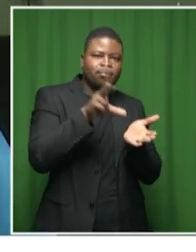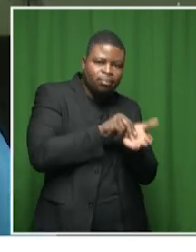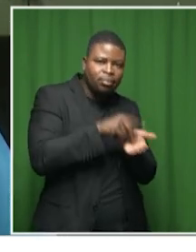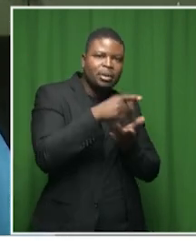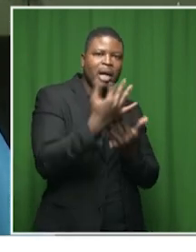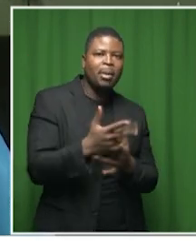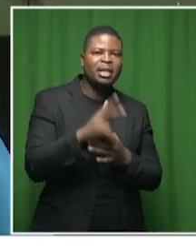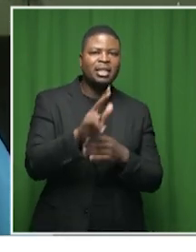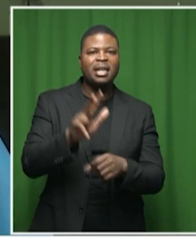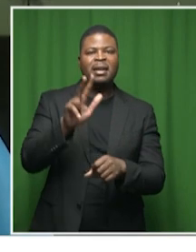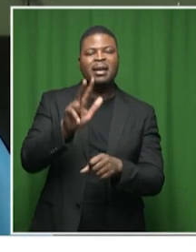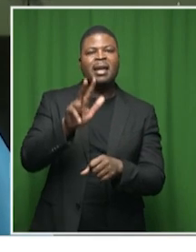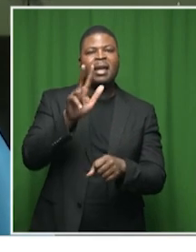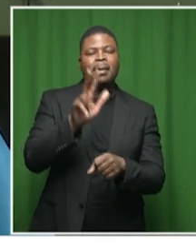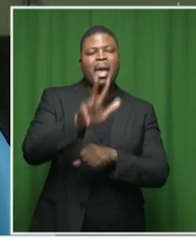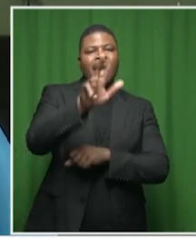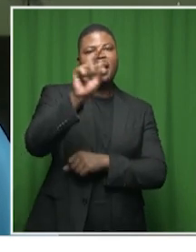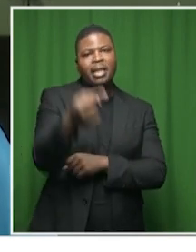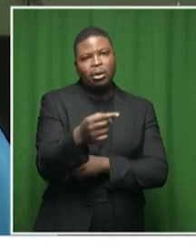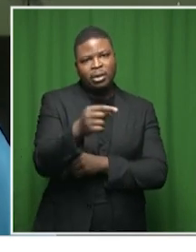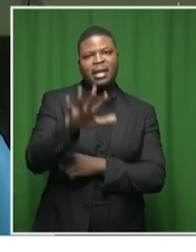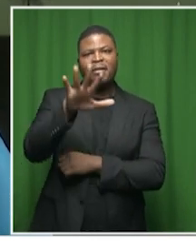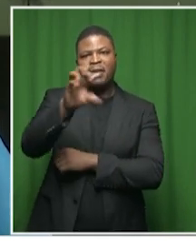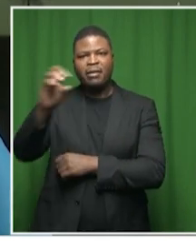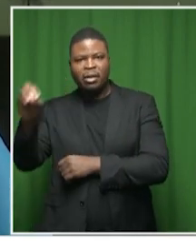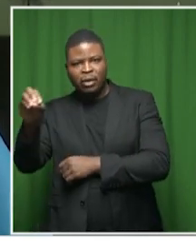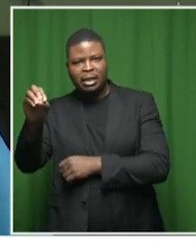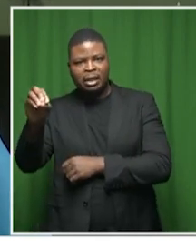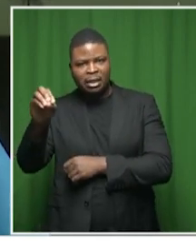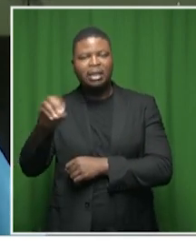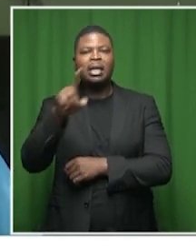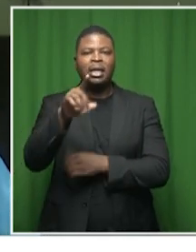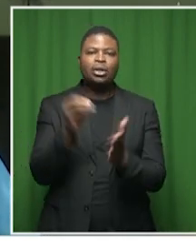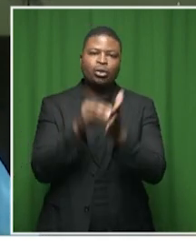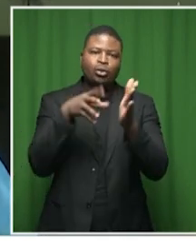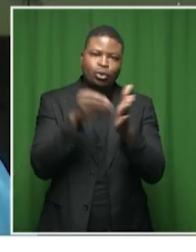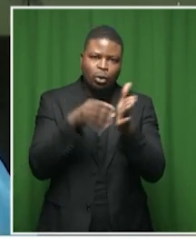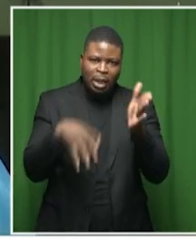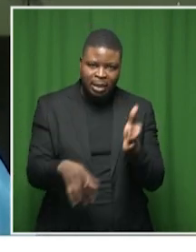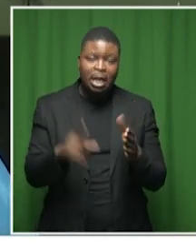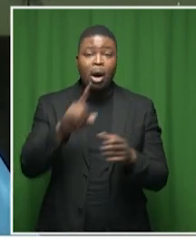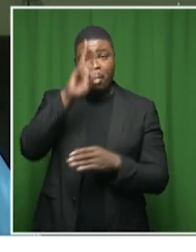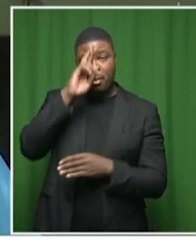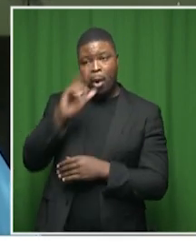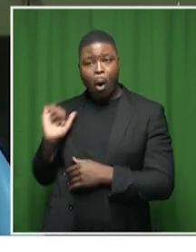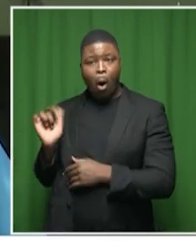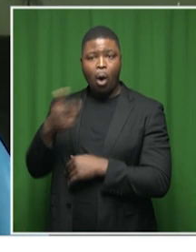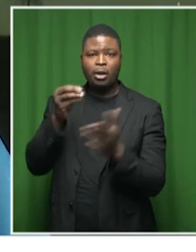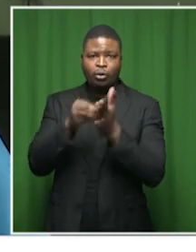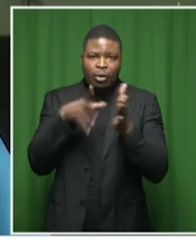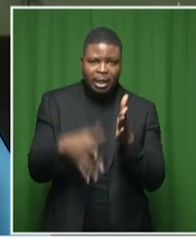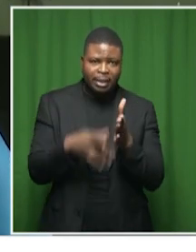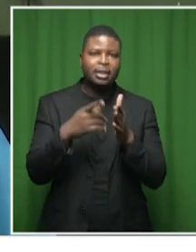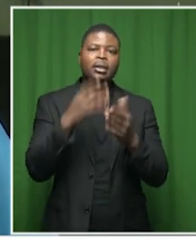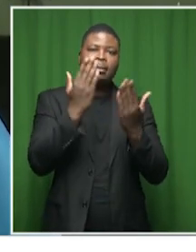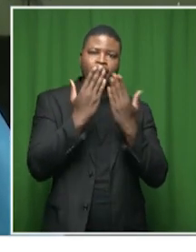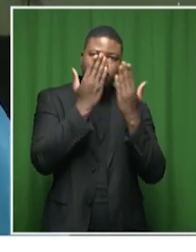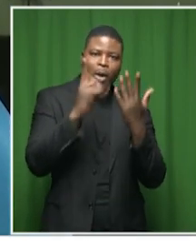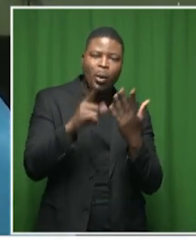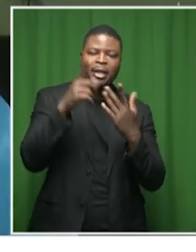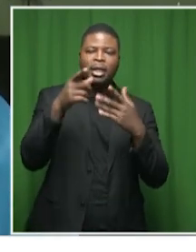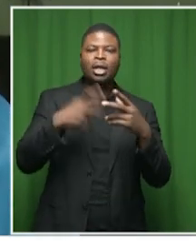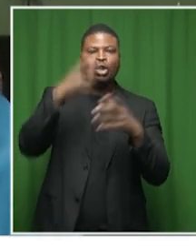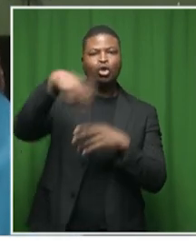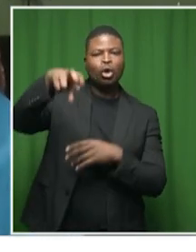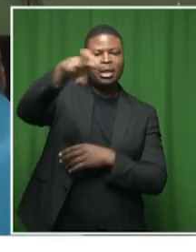8,519 students, all of them doing tourism, hospitality, and consumer studies. So